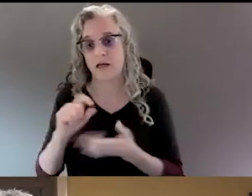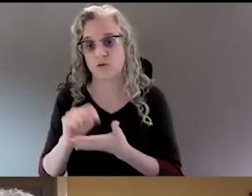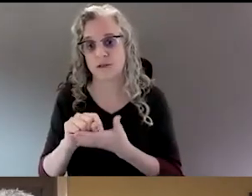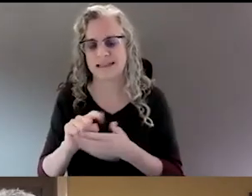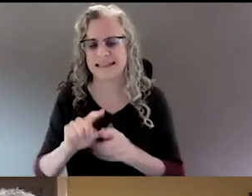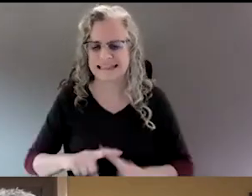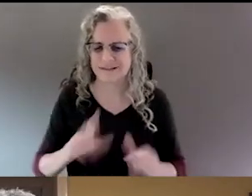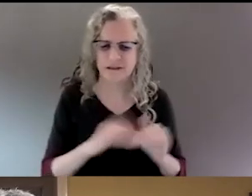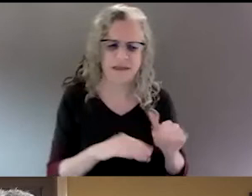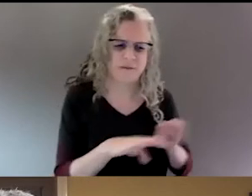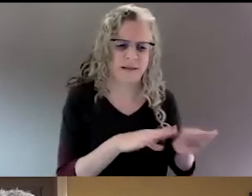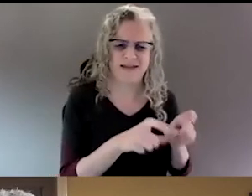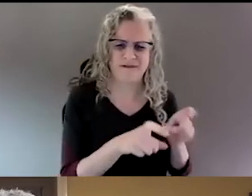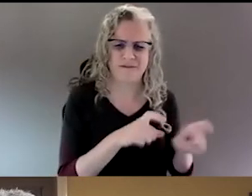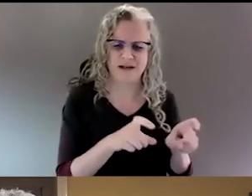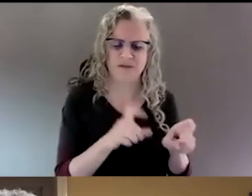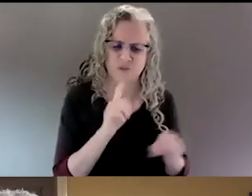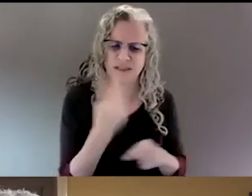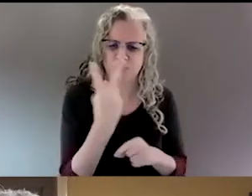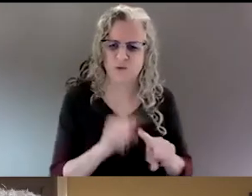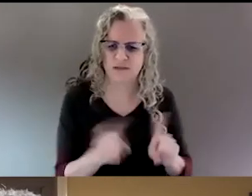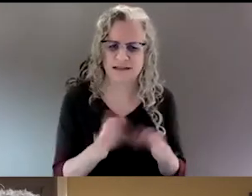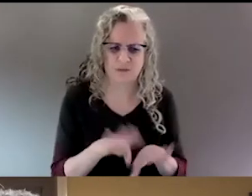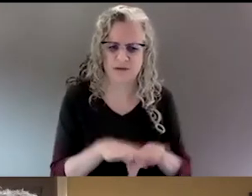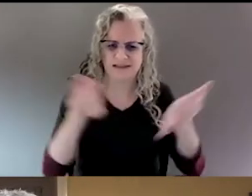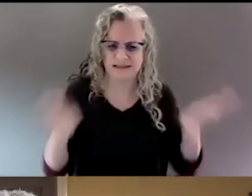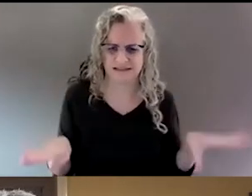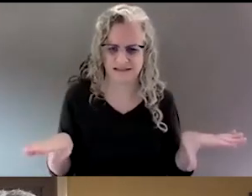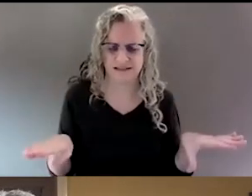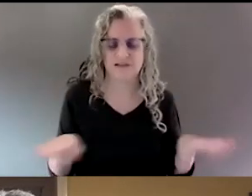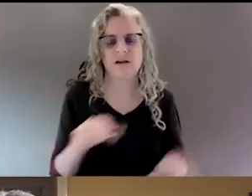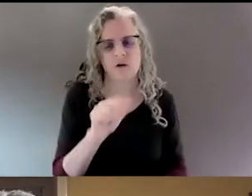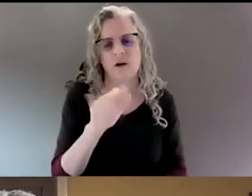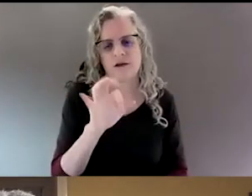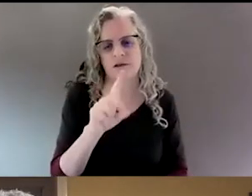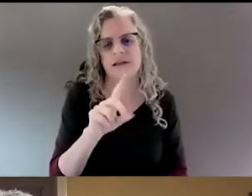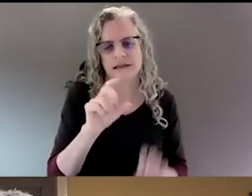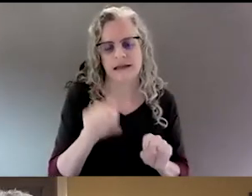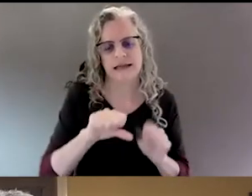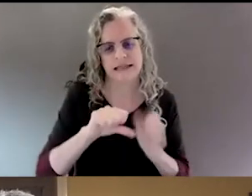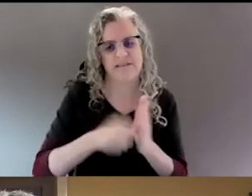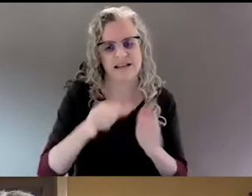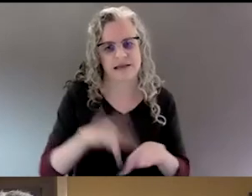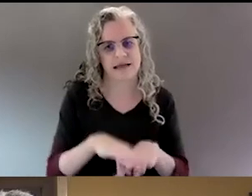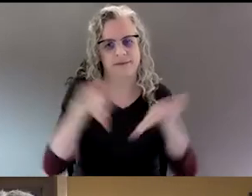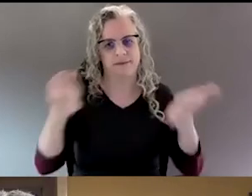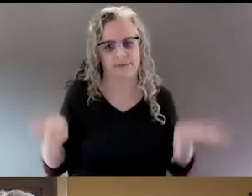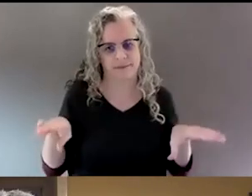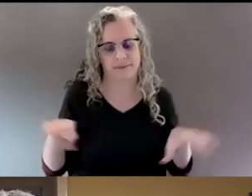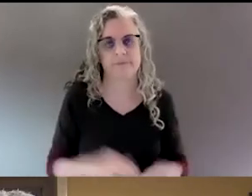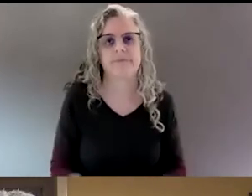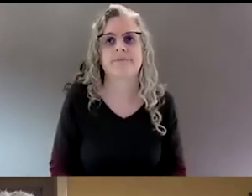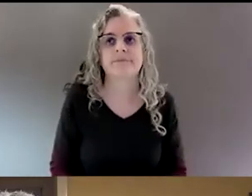other. As an organization, I think we can do more to take care of that. There should be more funding for